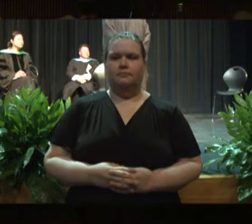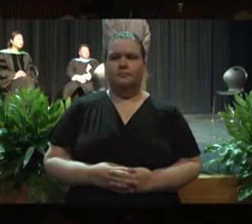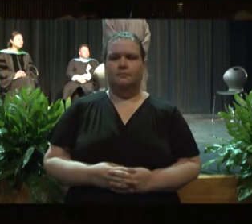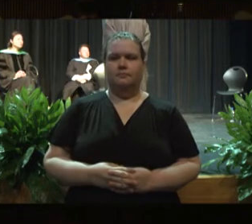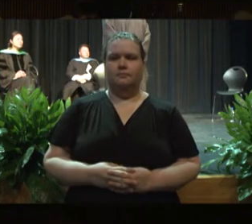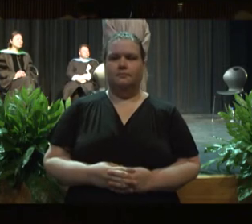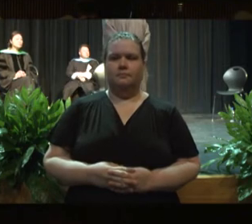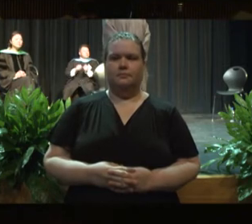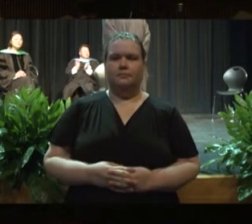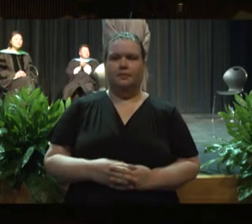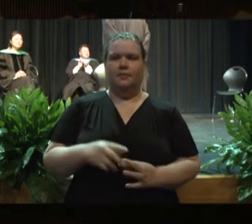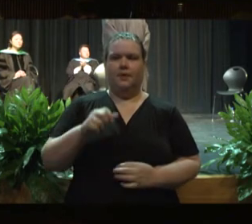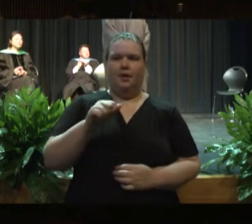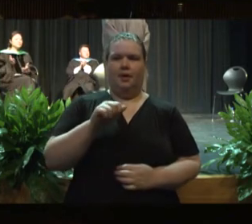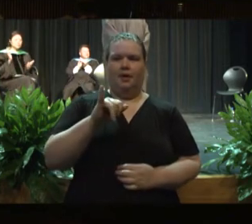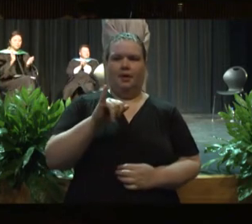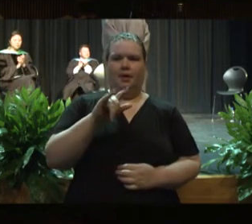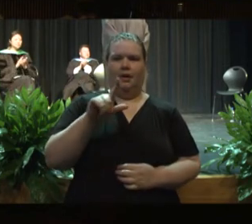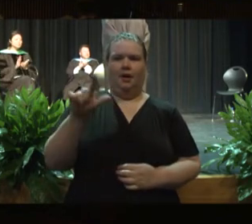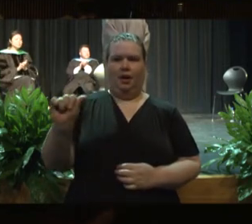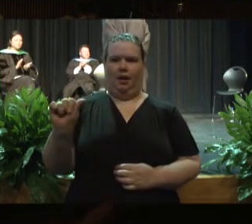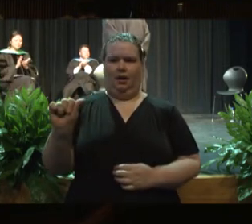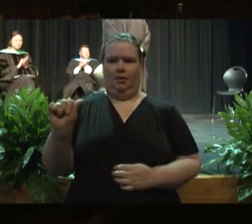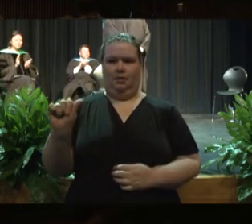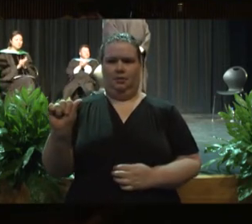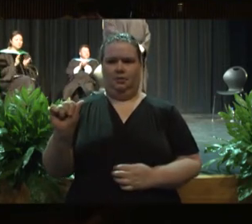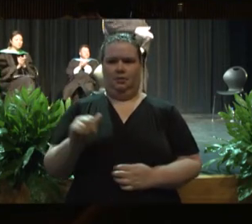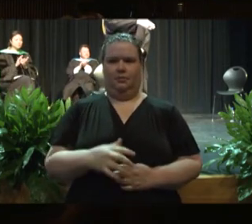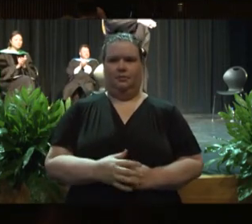Congratulations. Elizabeth Ayala.